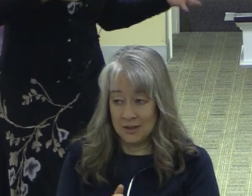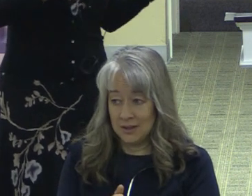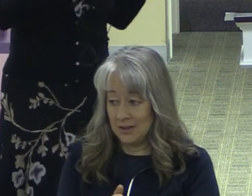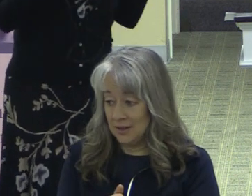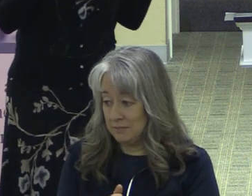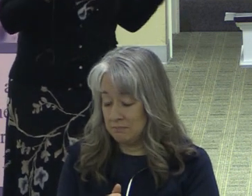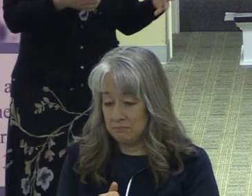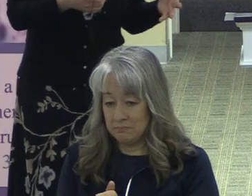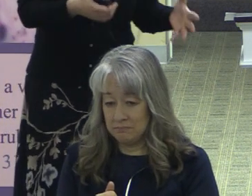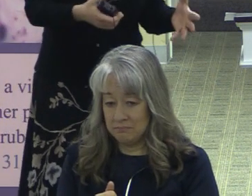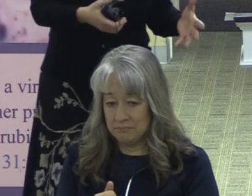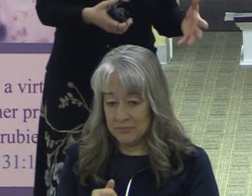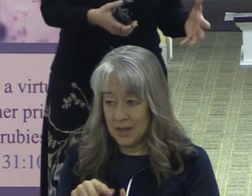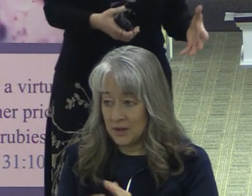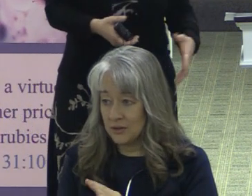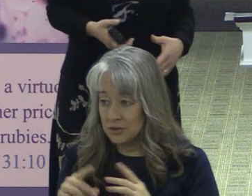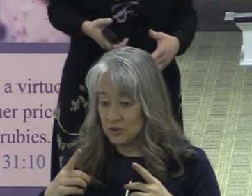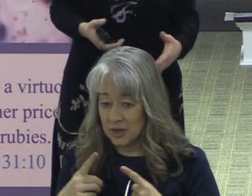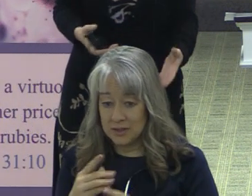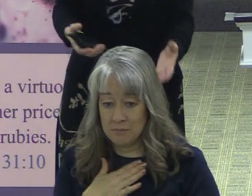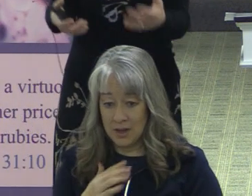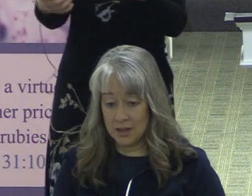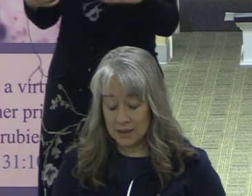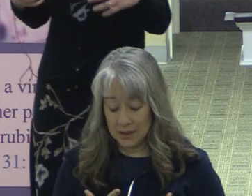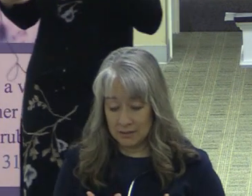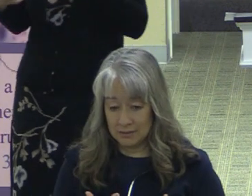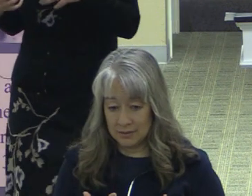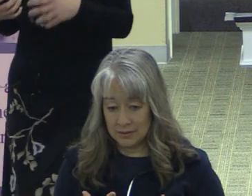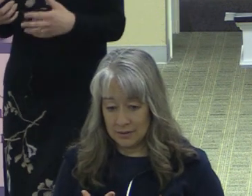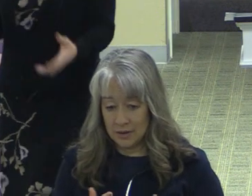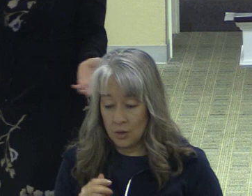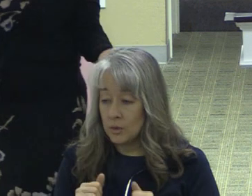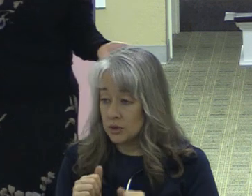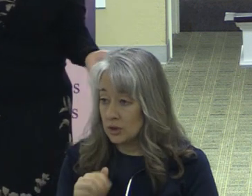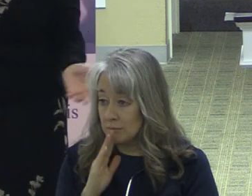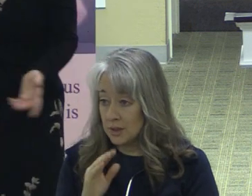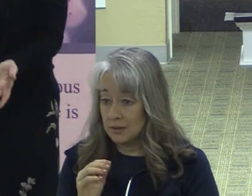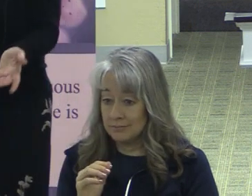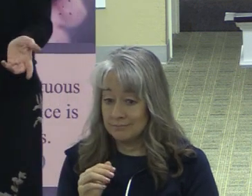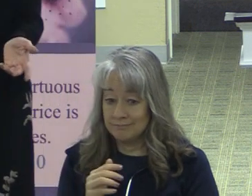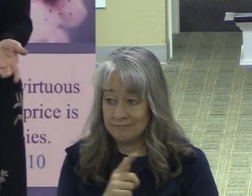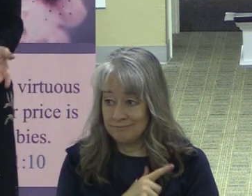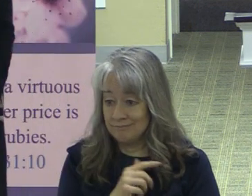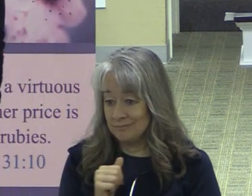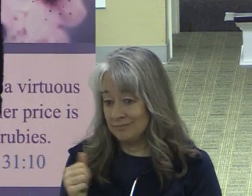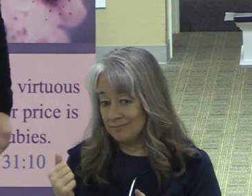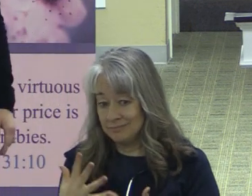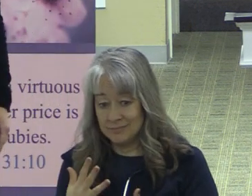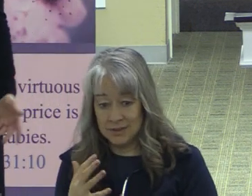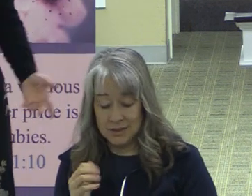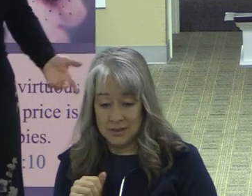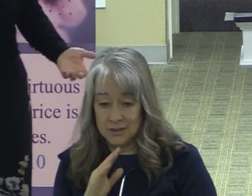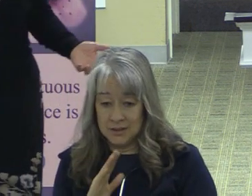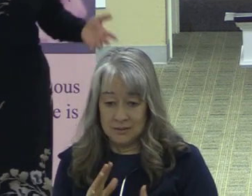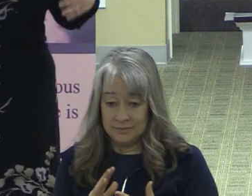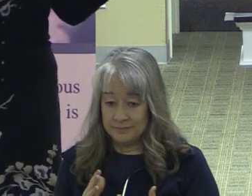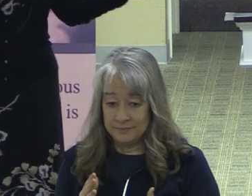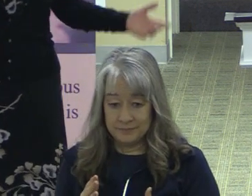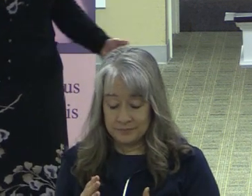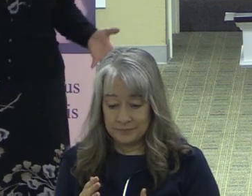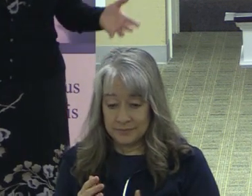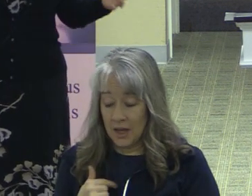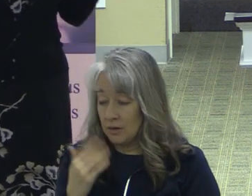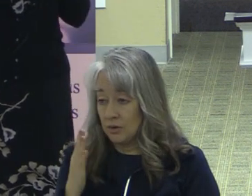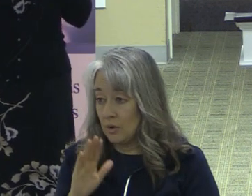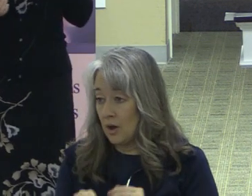and he'll kill those dragons in my life, which could be apathy, which could be fear, which could be, you know,